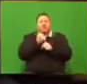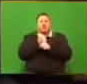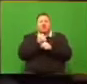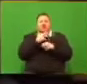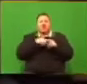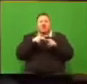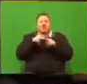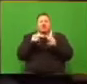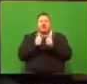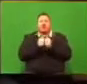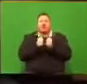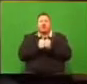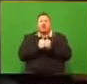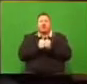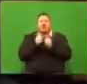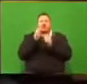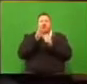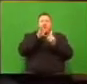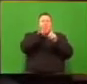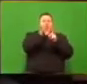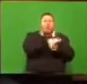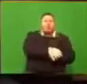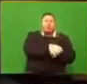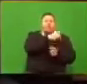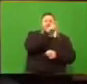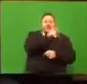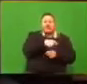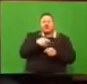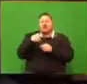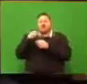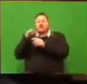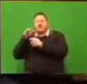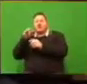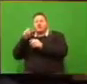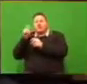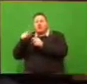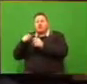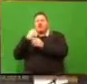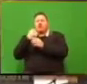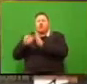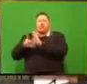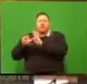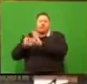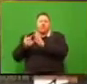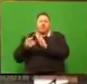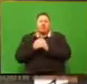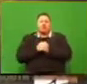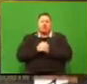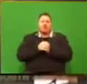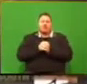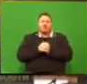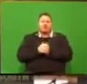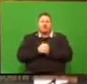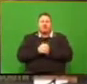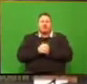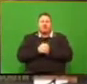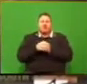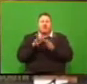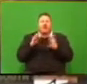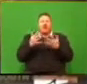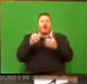unity of the oppressor and the oppressed, the exploiter and the exploited?